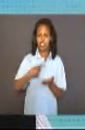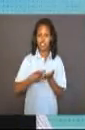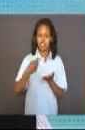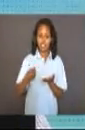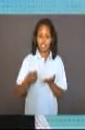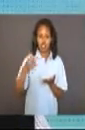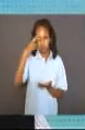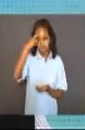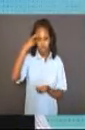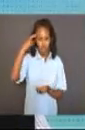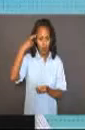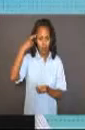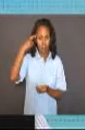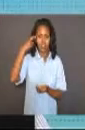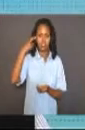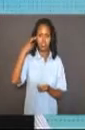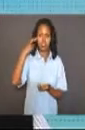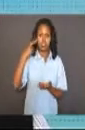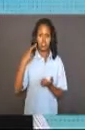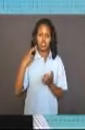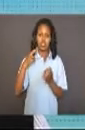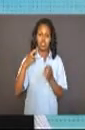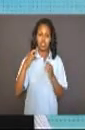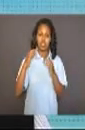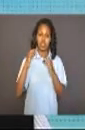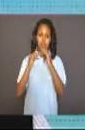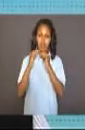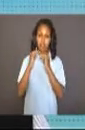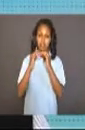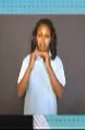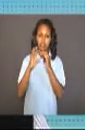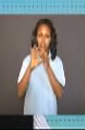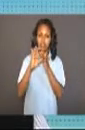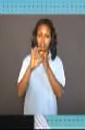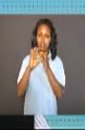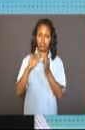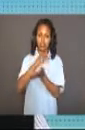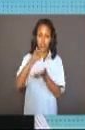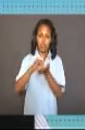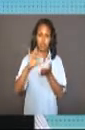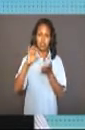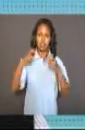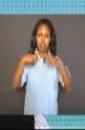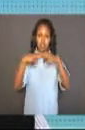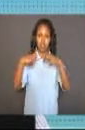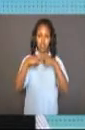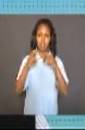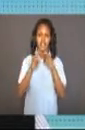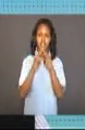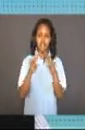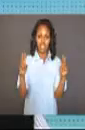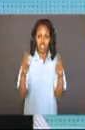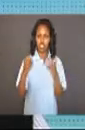This is because covalent bonding between the electrons is